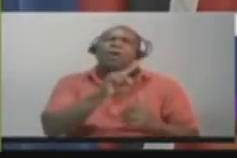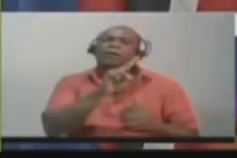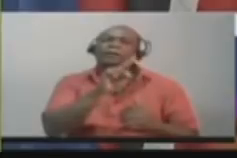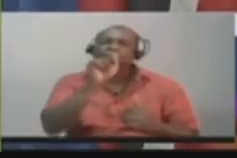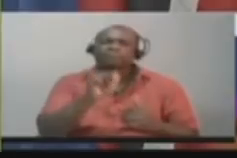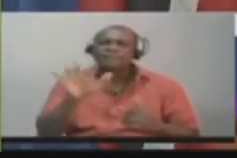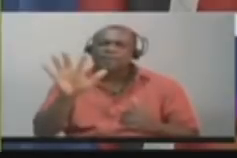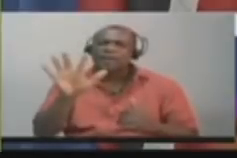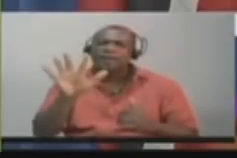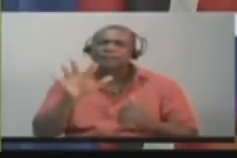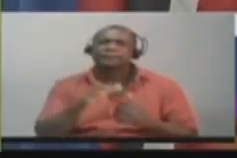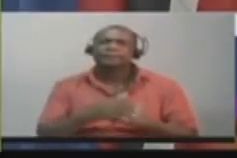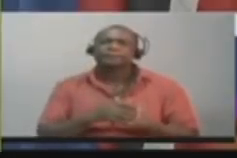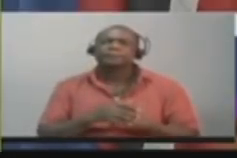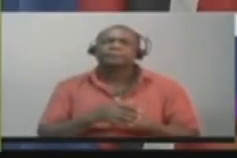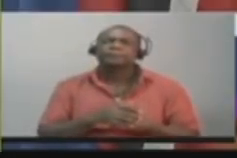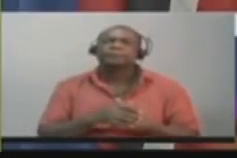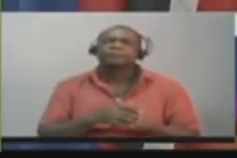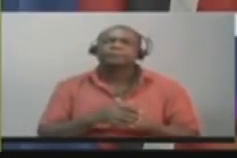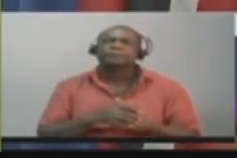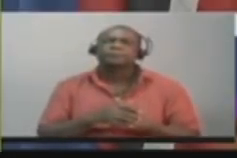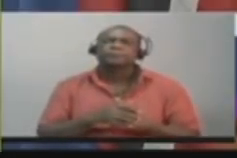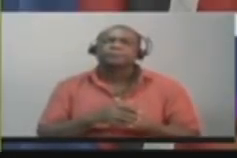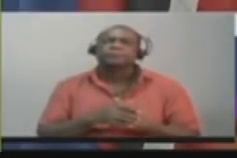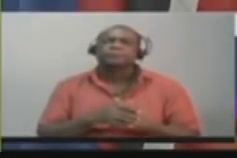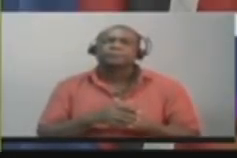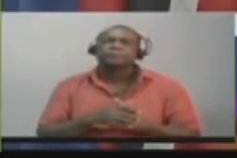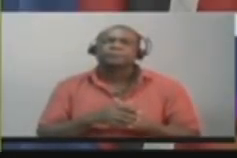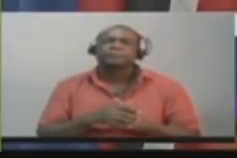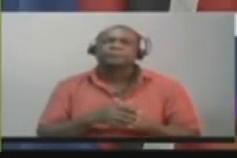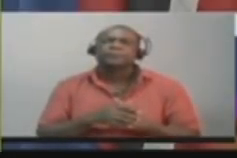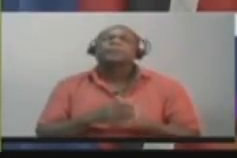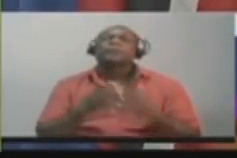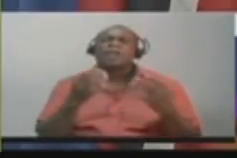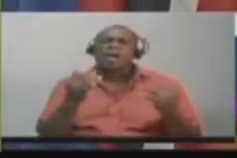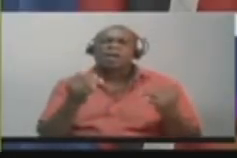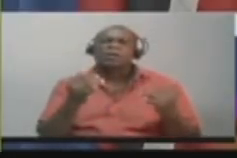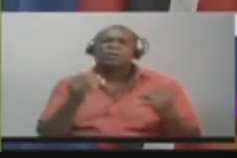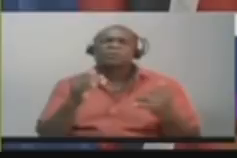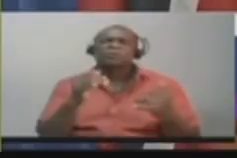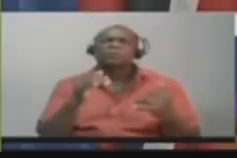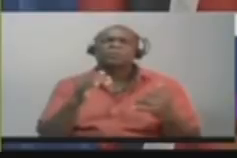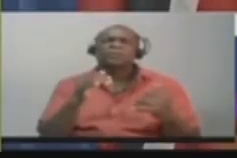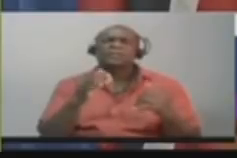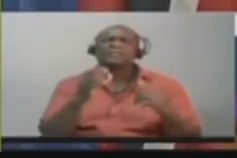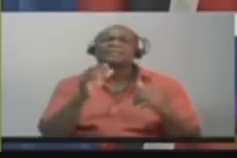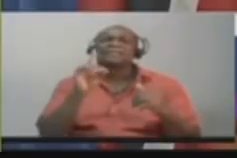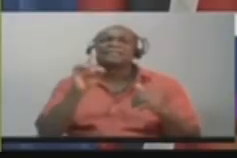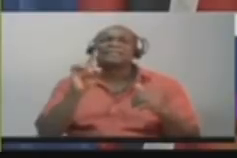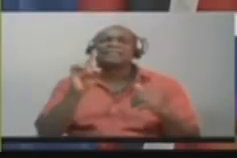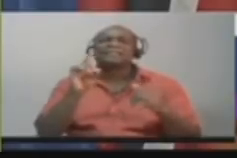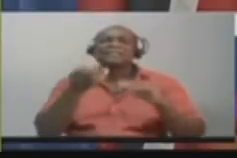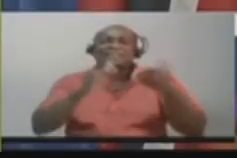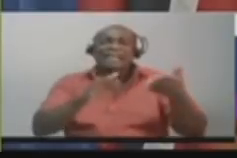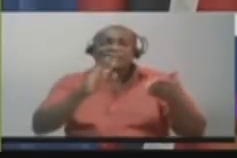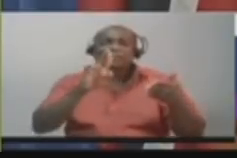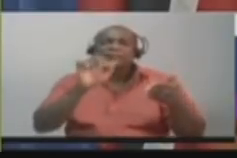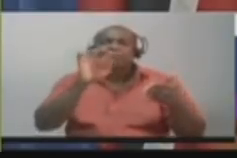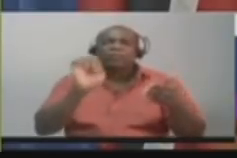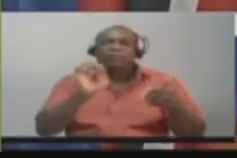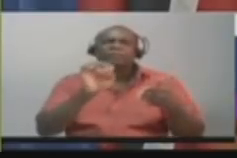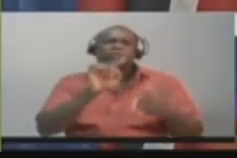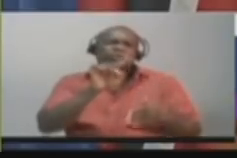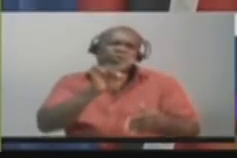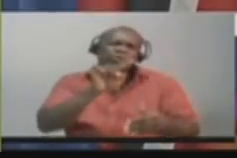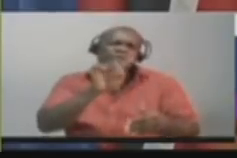our current case fatality stands at 2.7 something, going towards 2.8. That does lie a little above the global